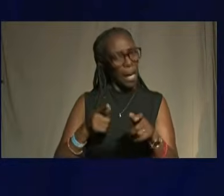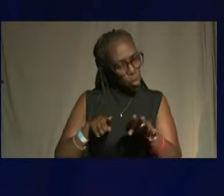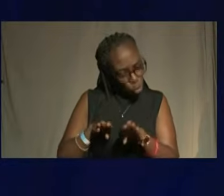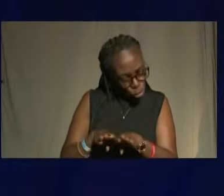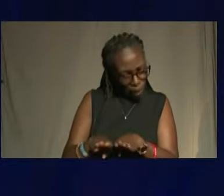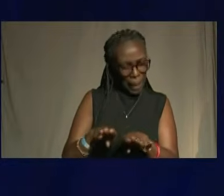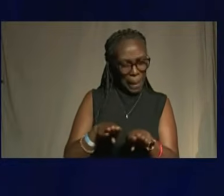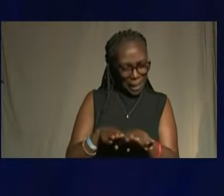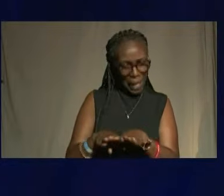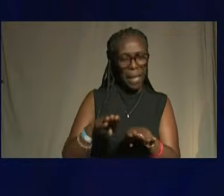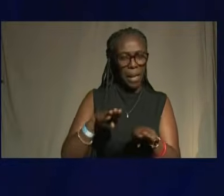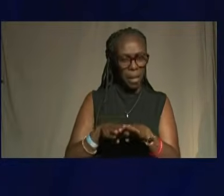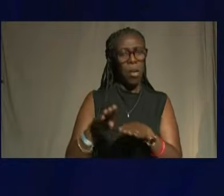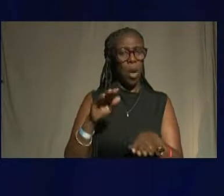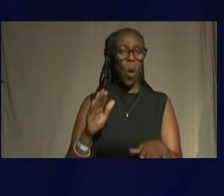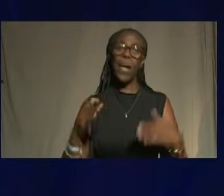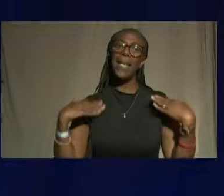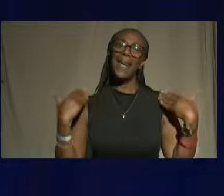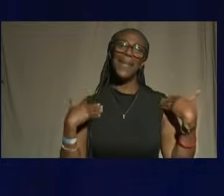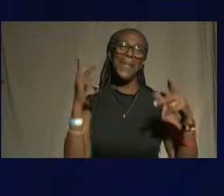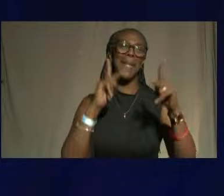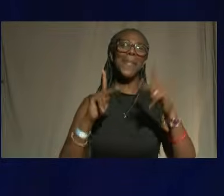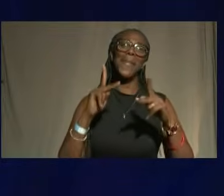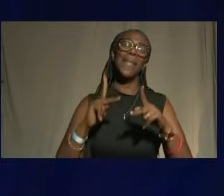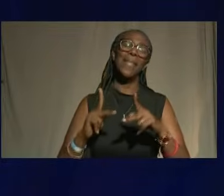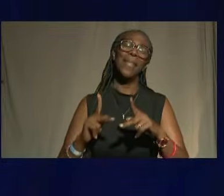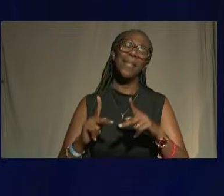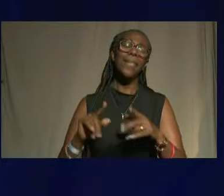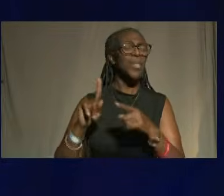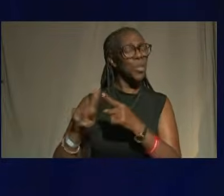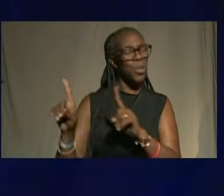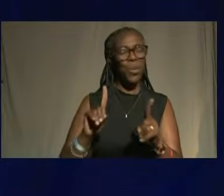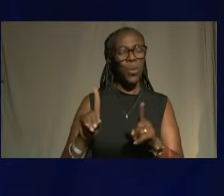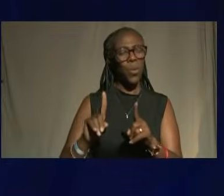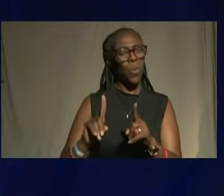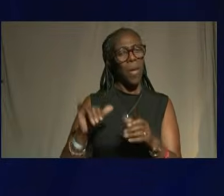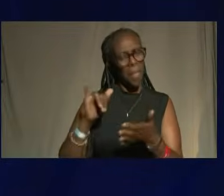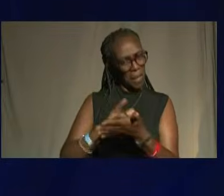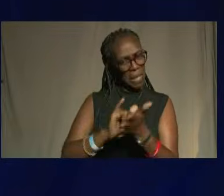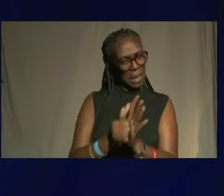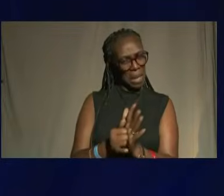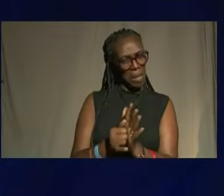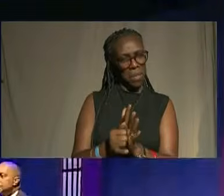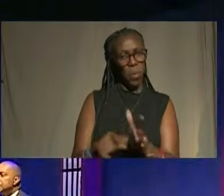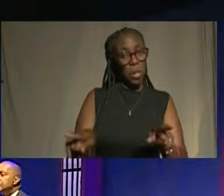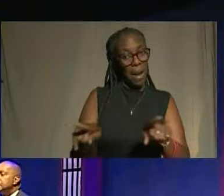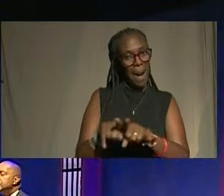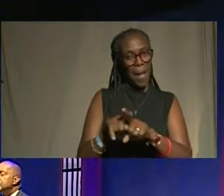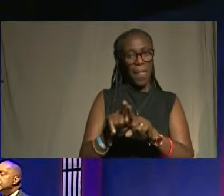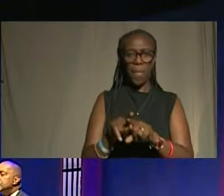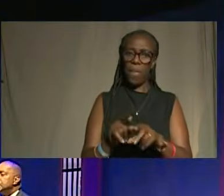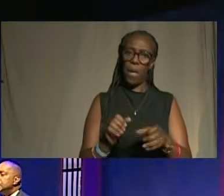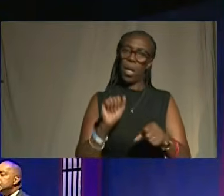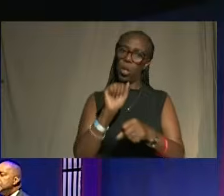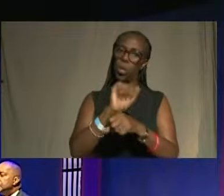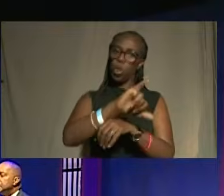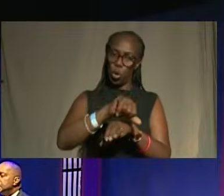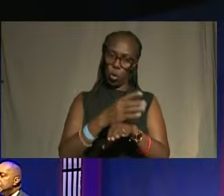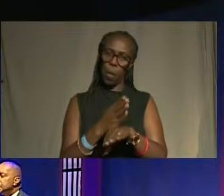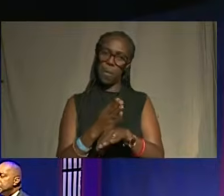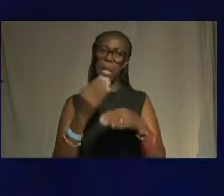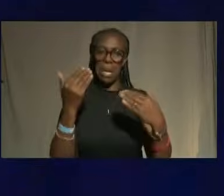heart, etc., to do these things which are the careers of the future and not to stick to the careers that now